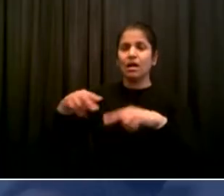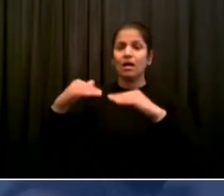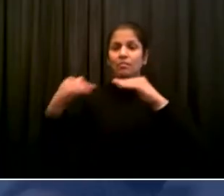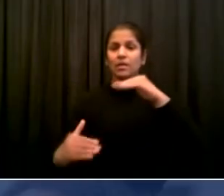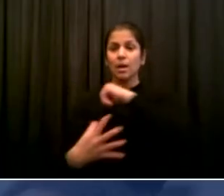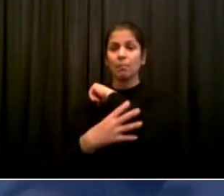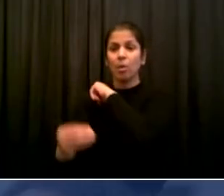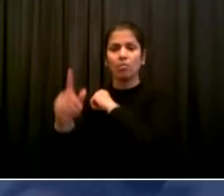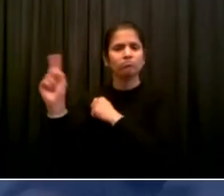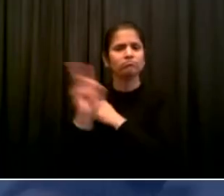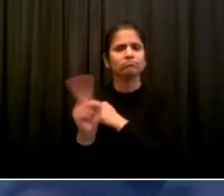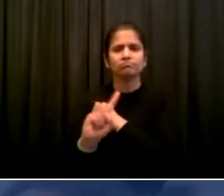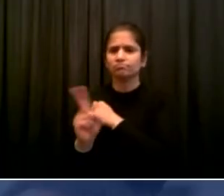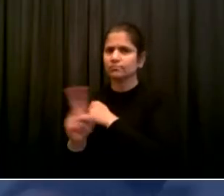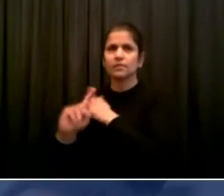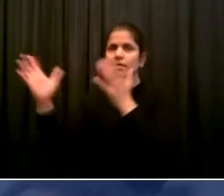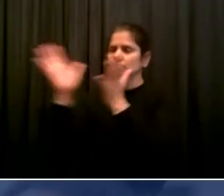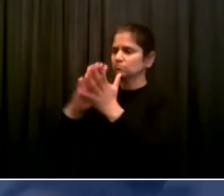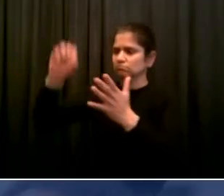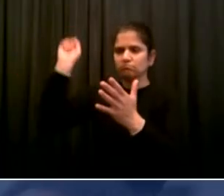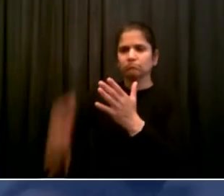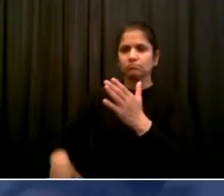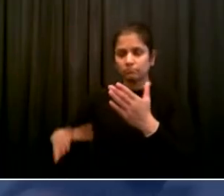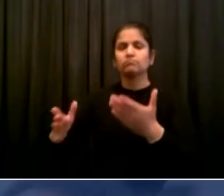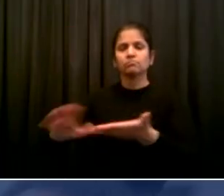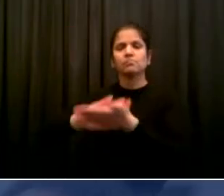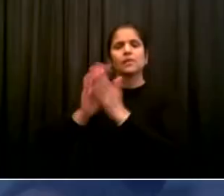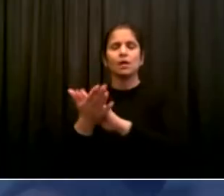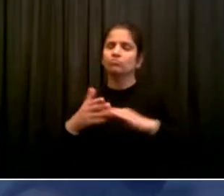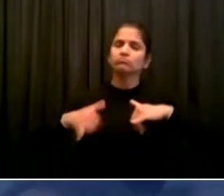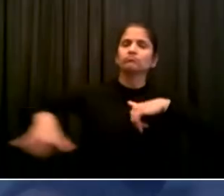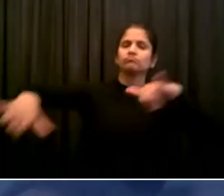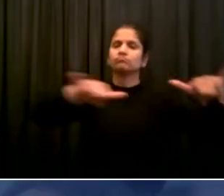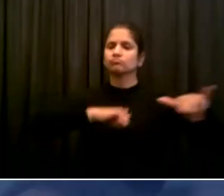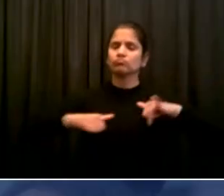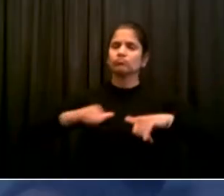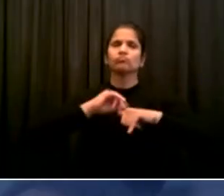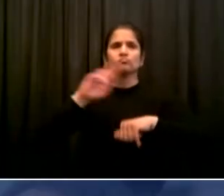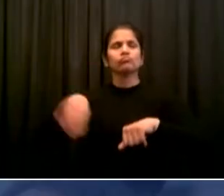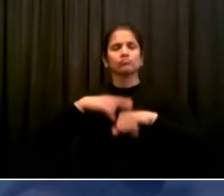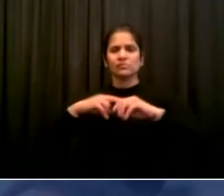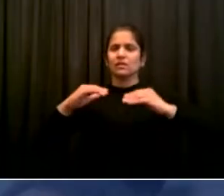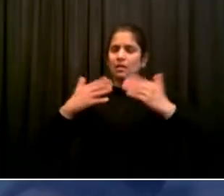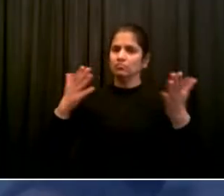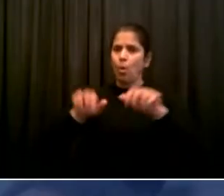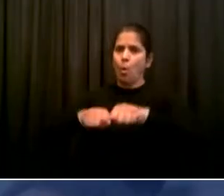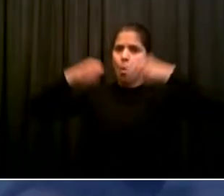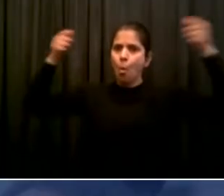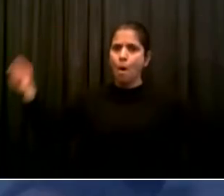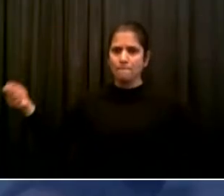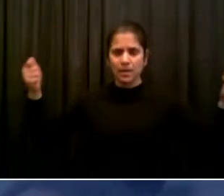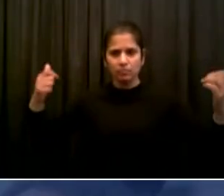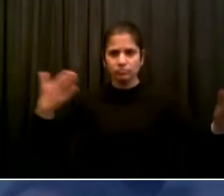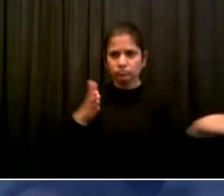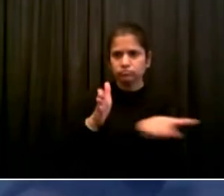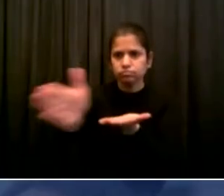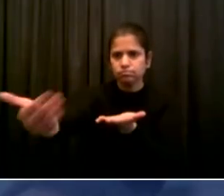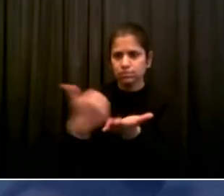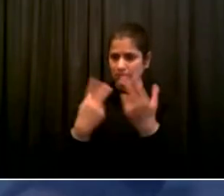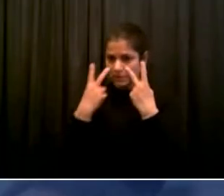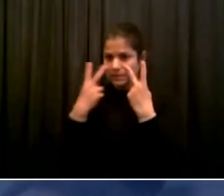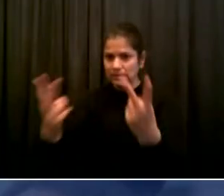3, transparency and accountability to the people of New York City. We have found time and time again,